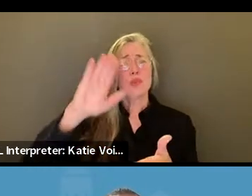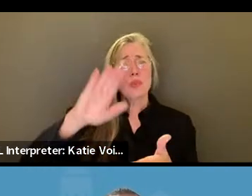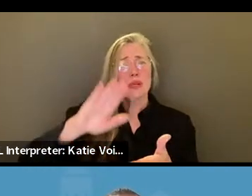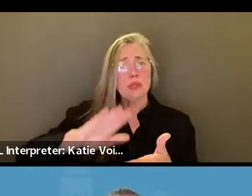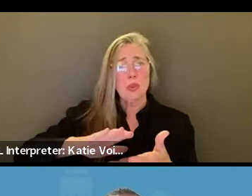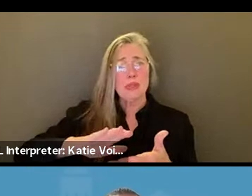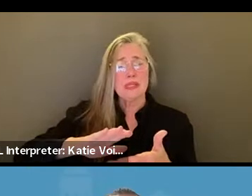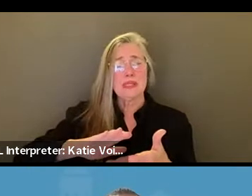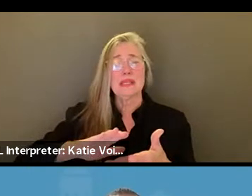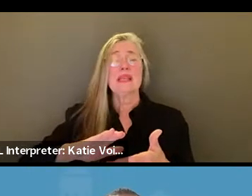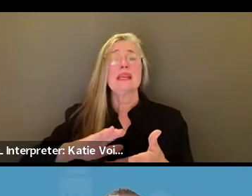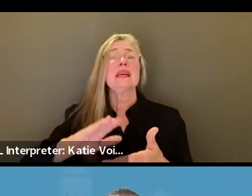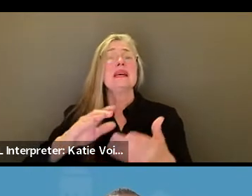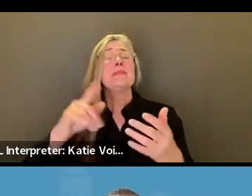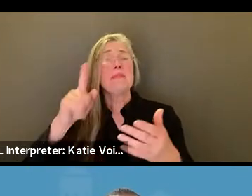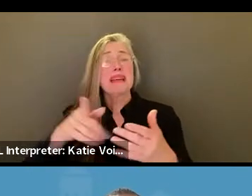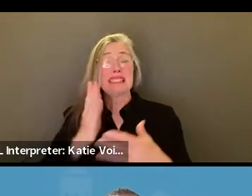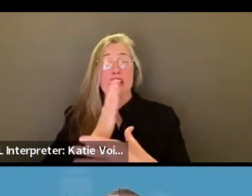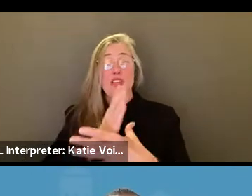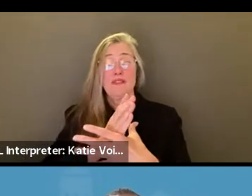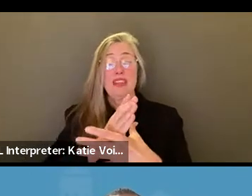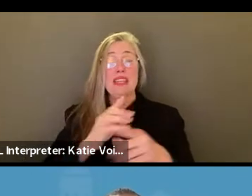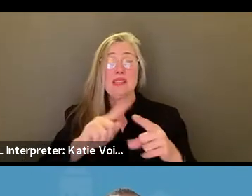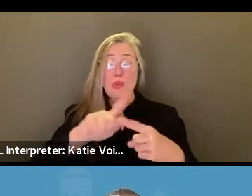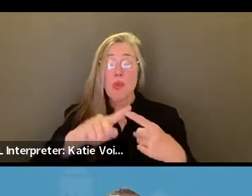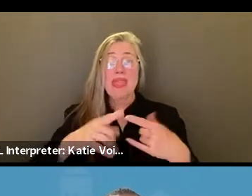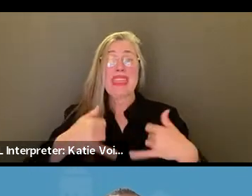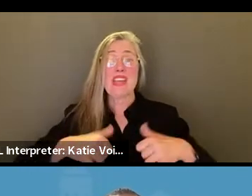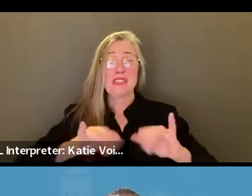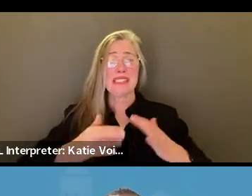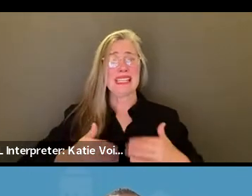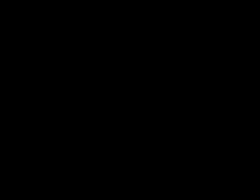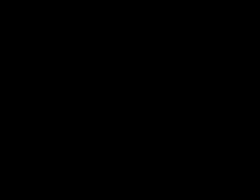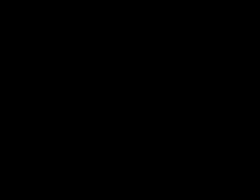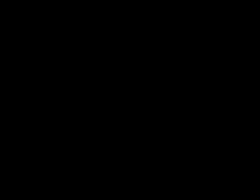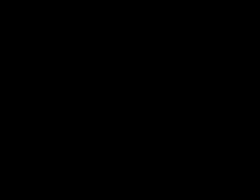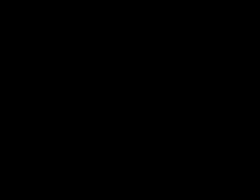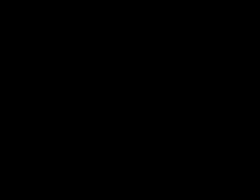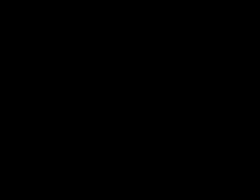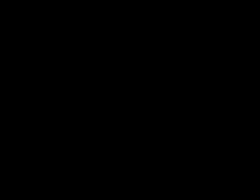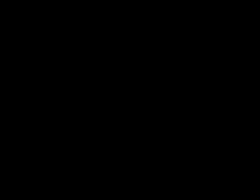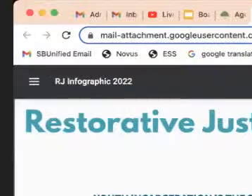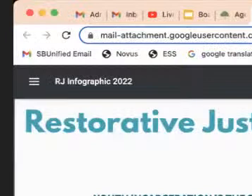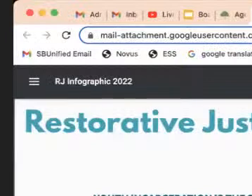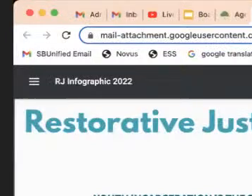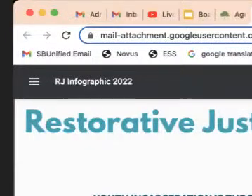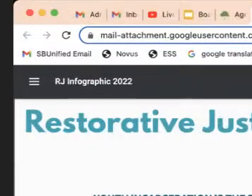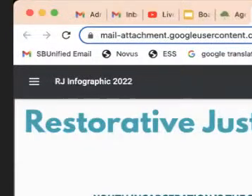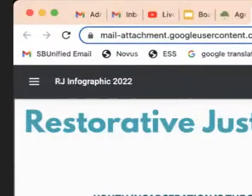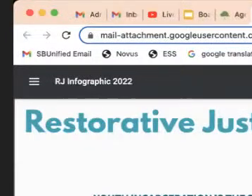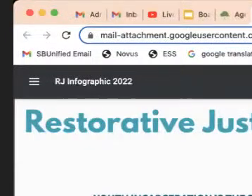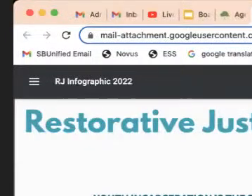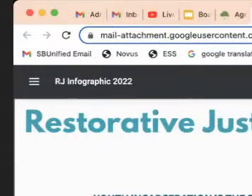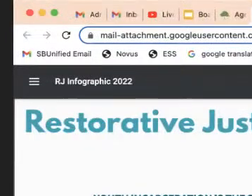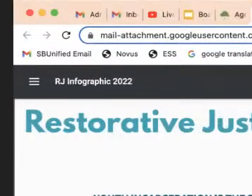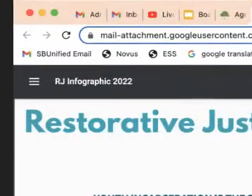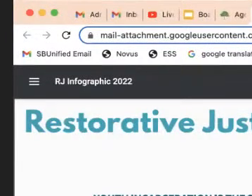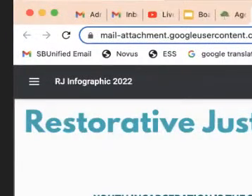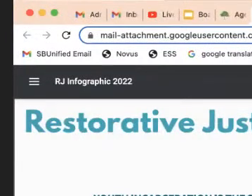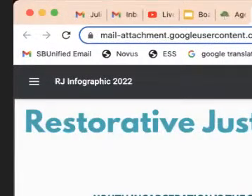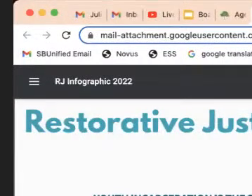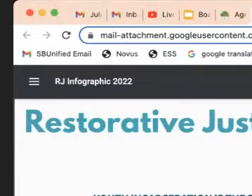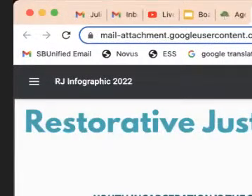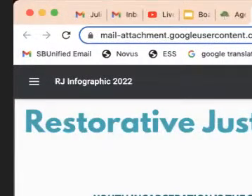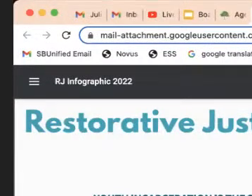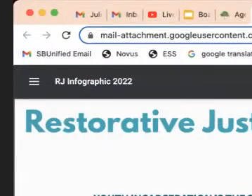young, when the first incidents occur. Because as we know, one bad decision can lead into the next and into the next. And I